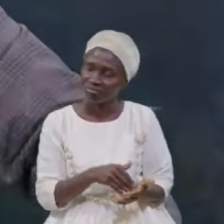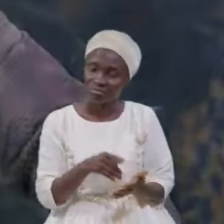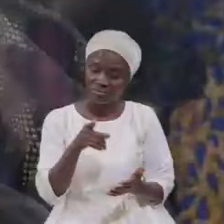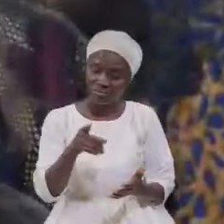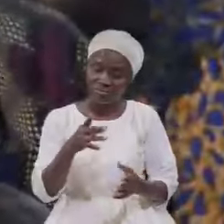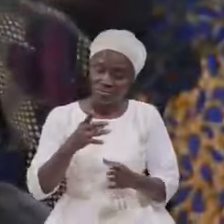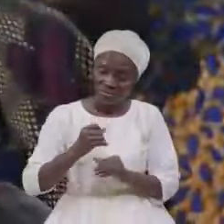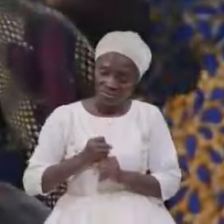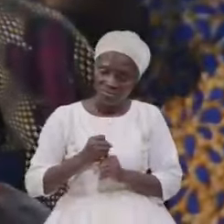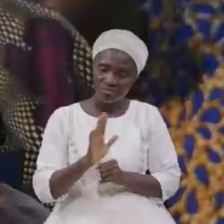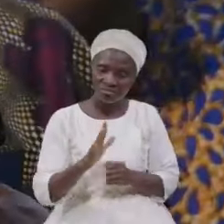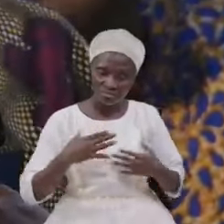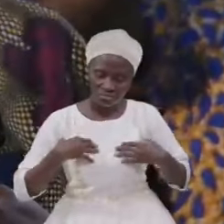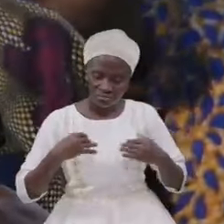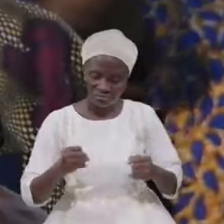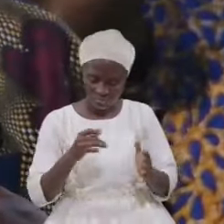Jesus' name.